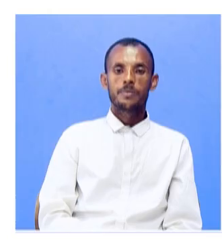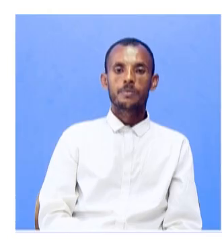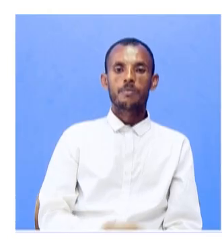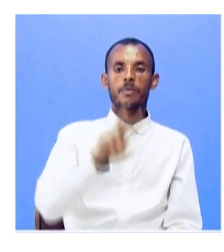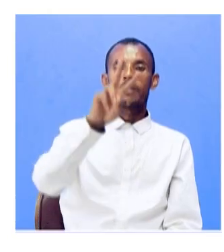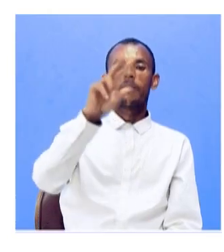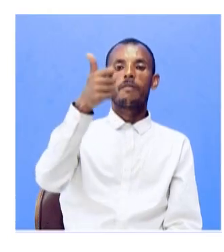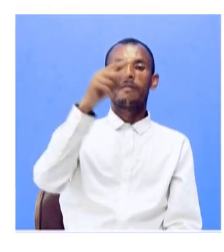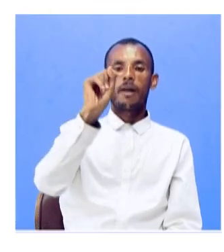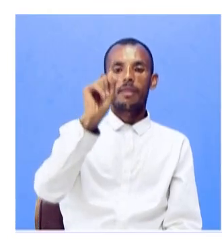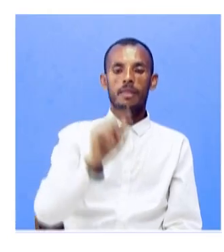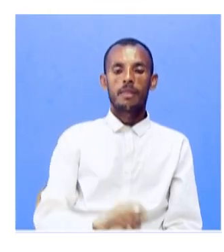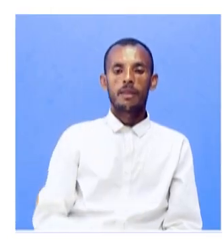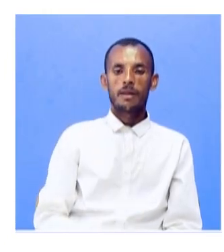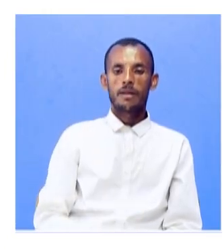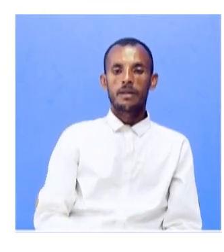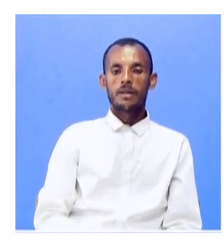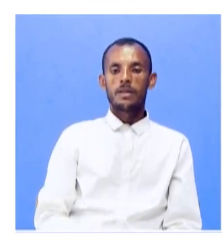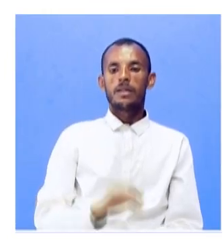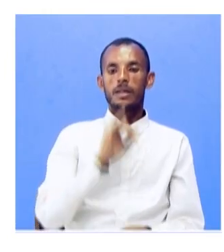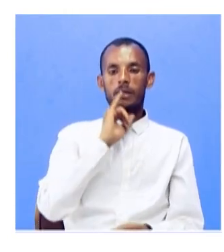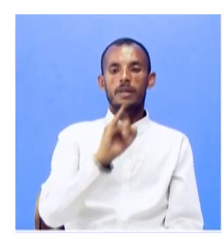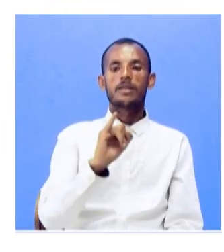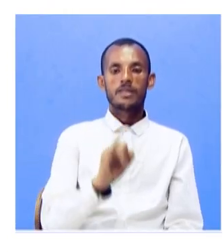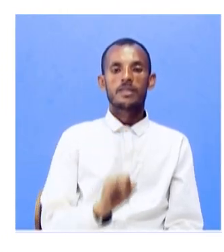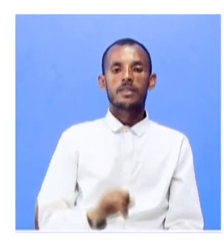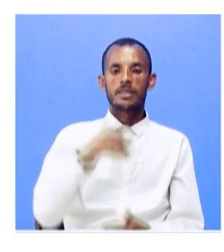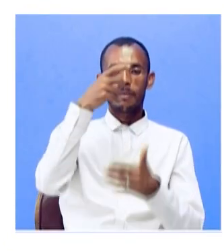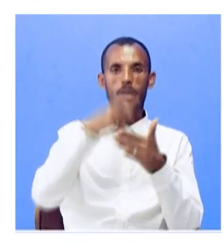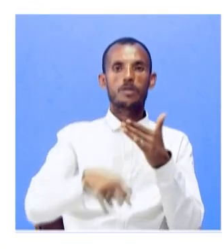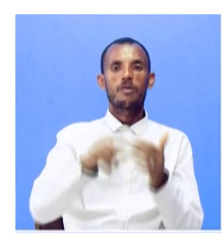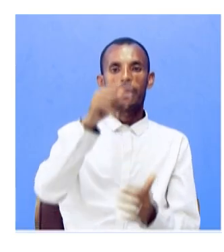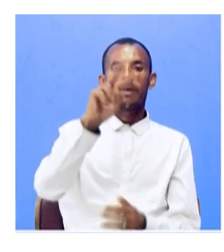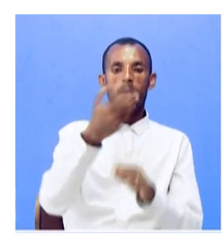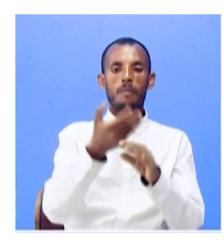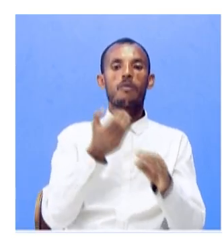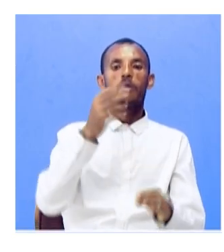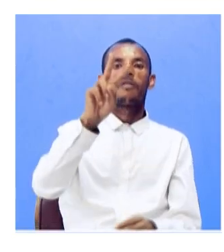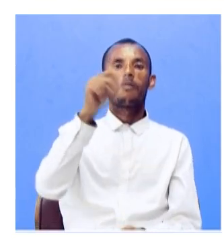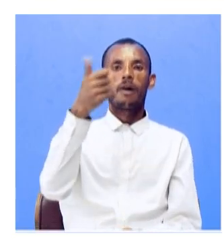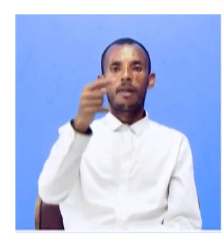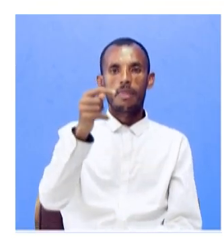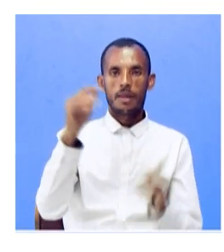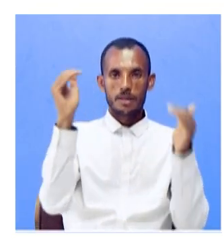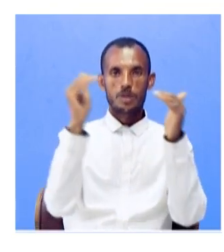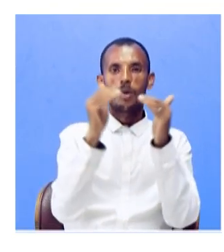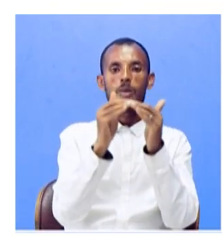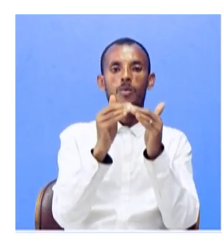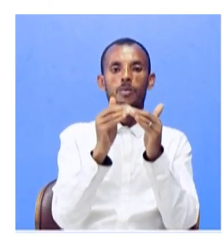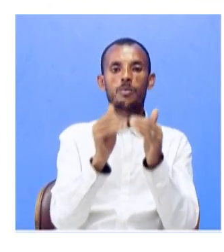VAT is the price of TV before VAT is it is